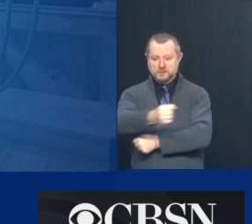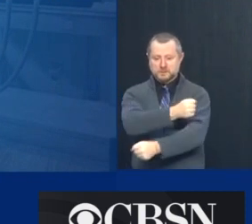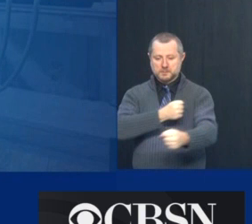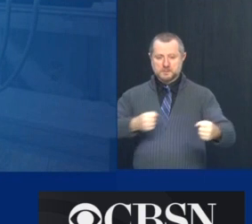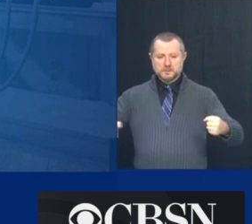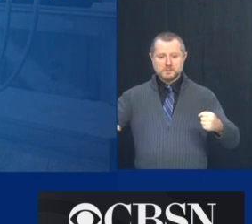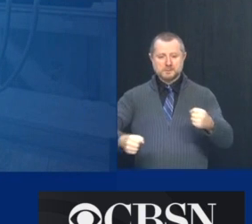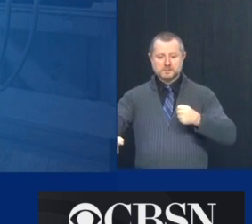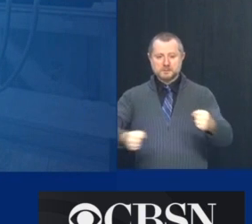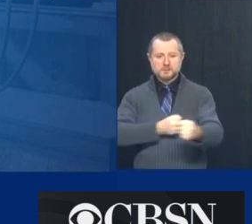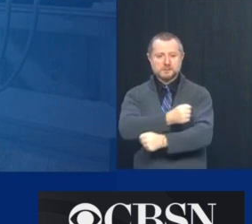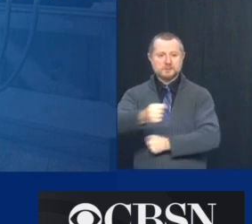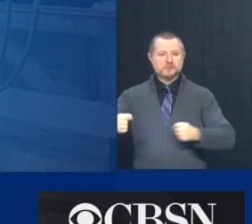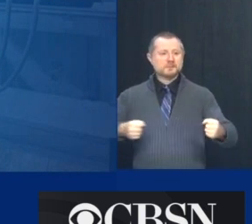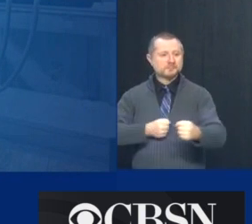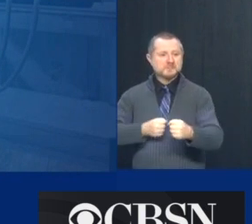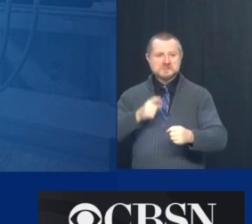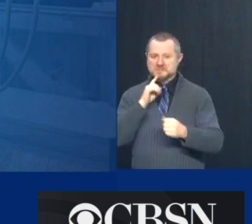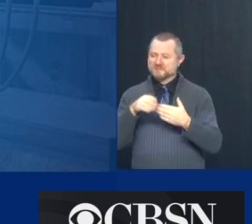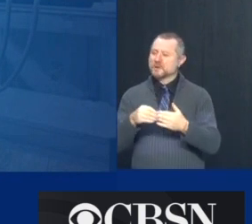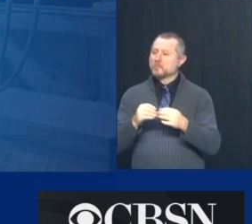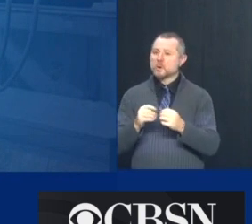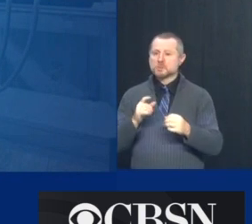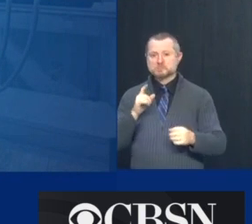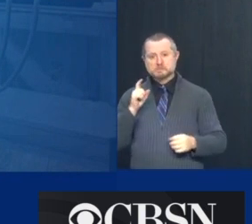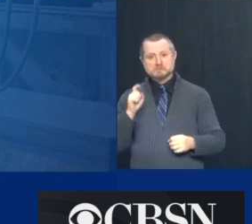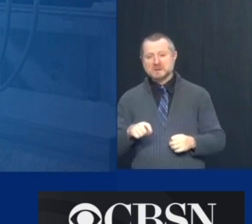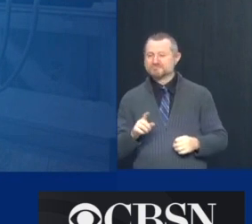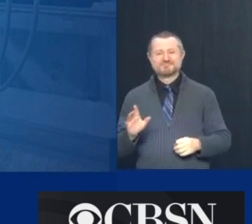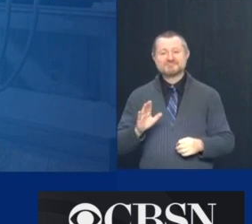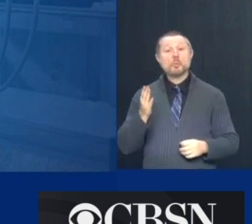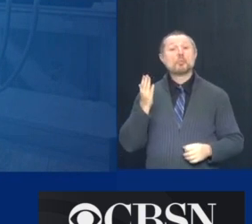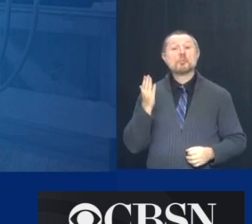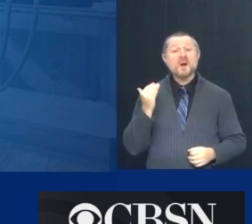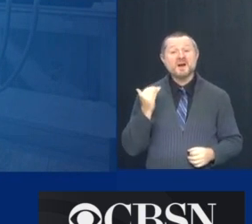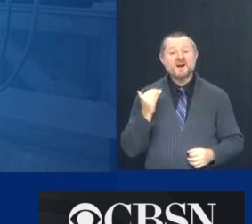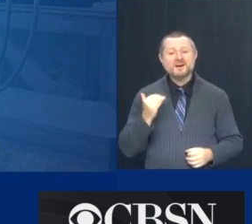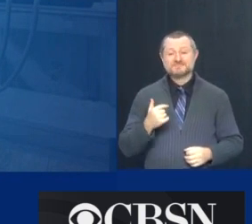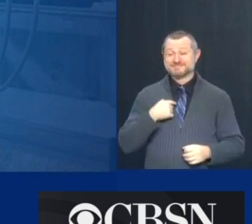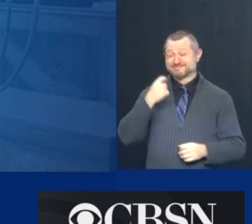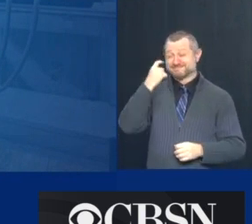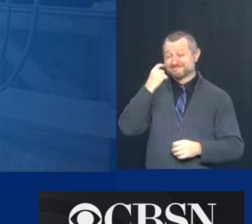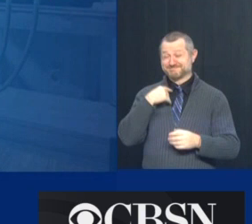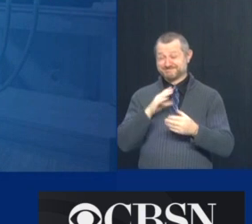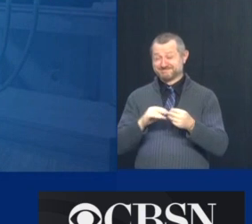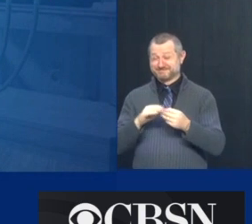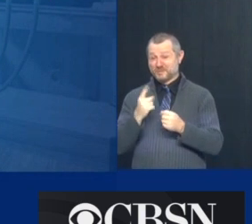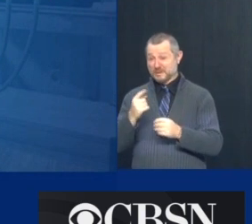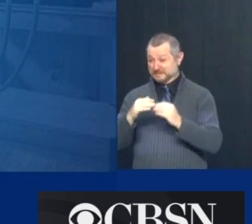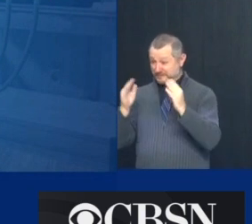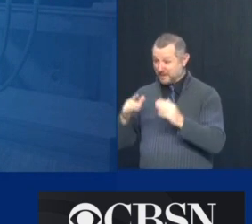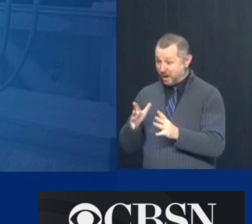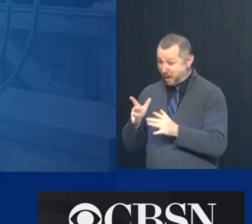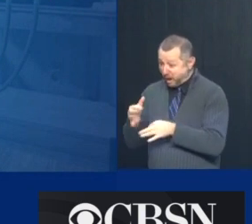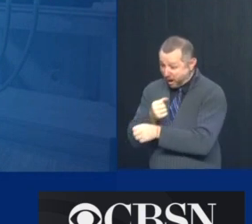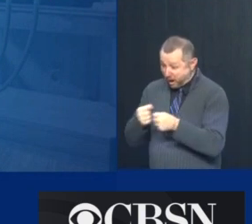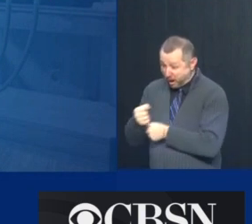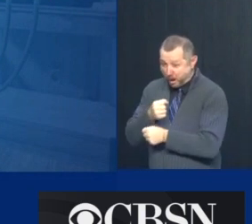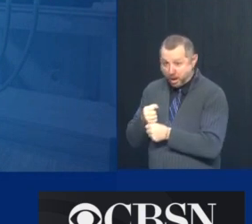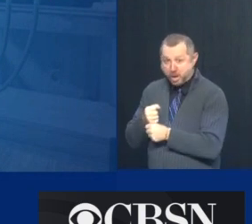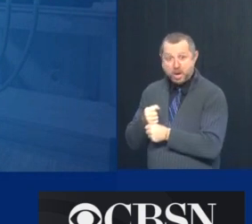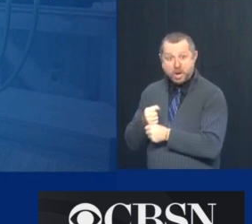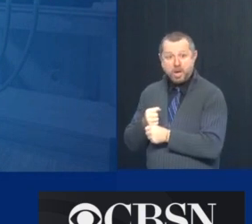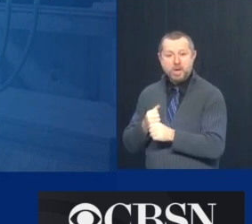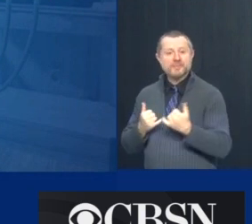system, moving Kaleida patients within Kaleida facilities. Statewide